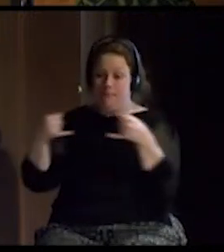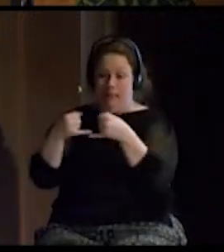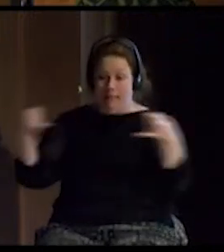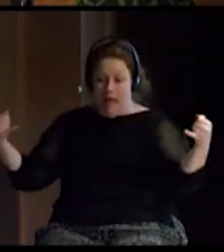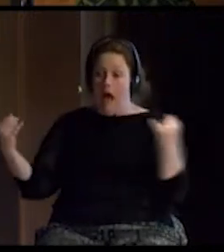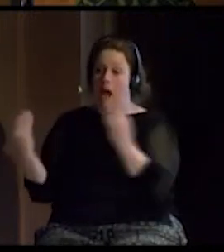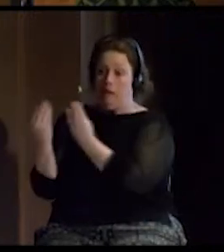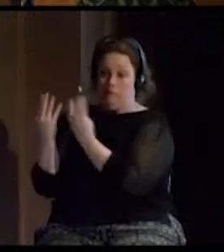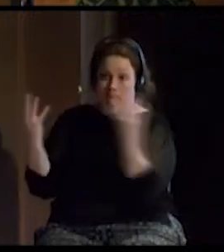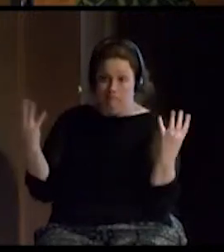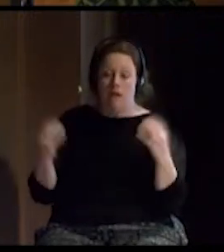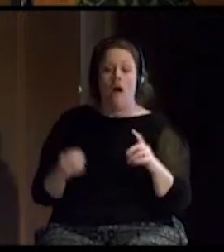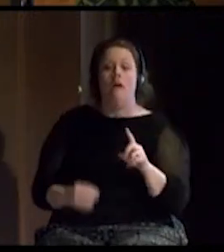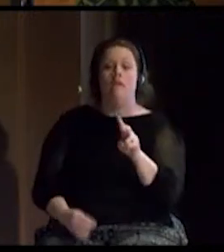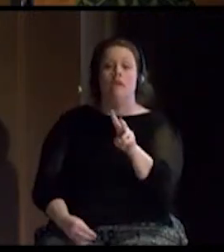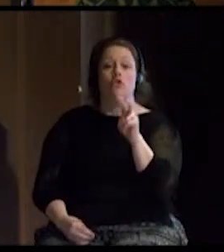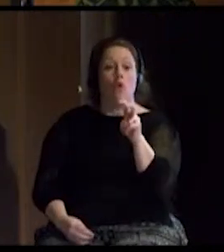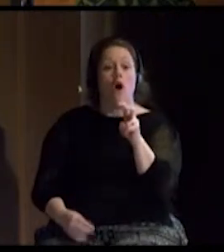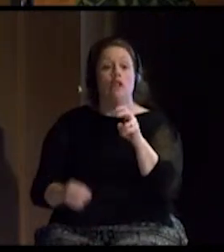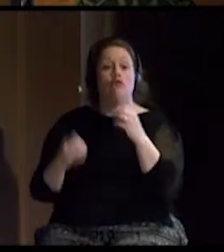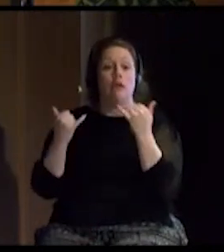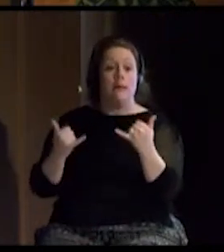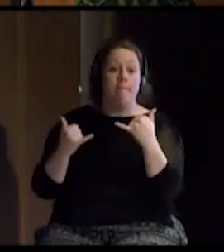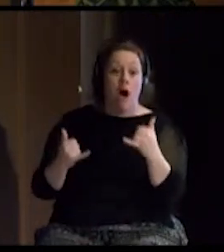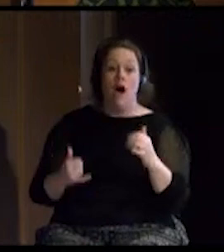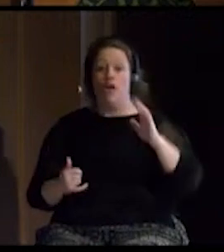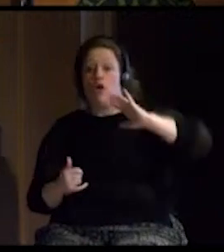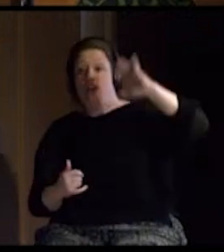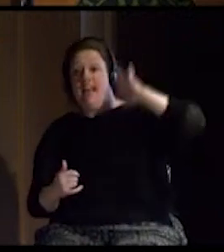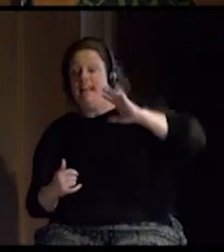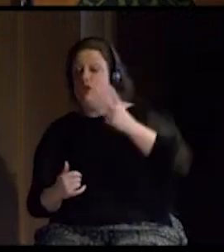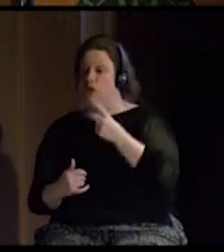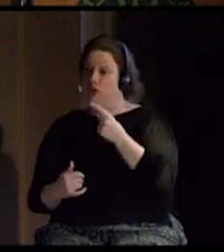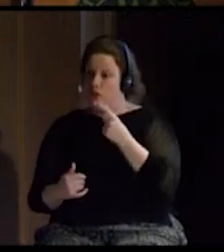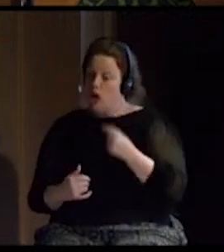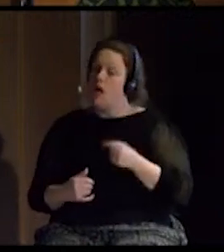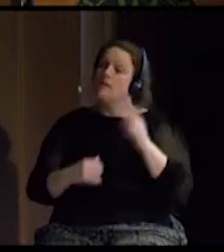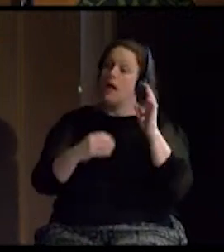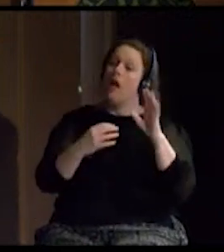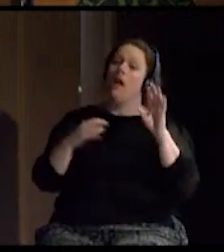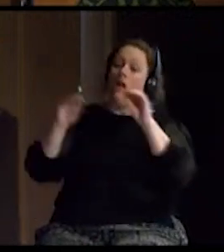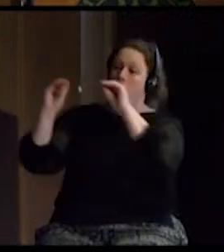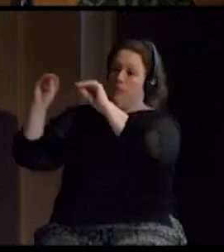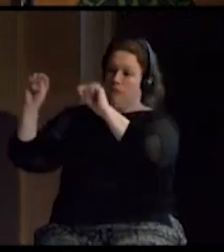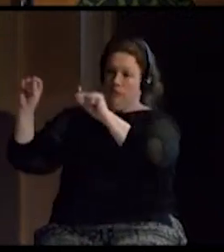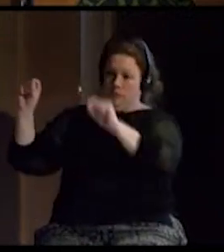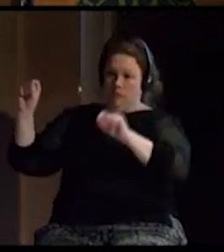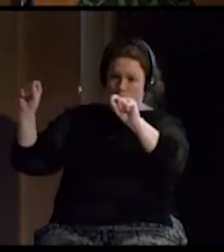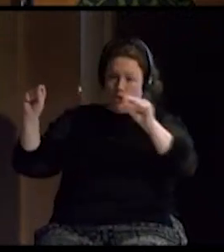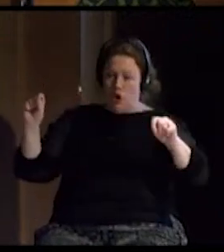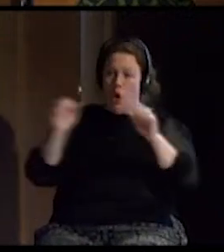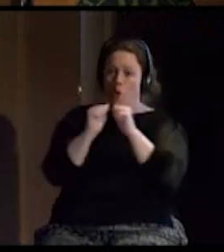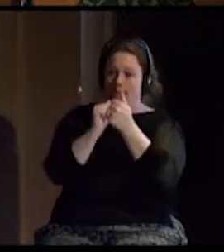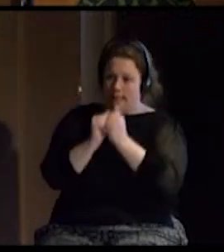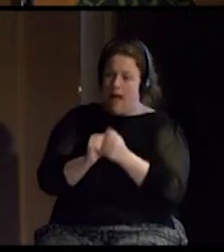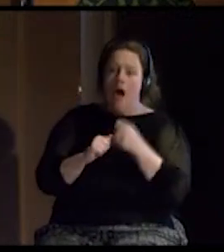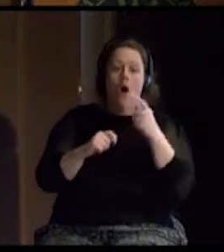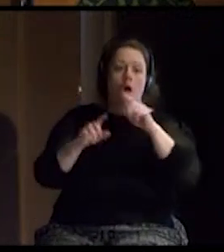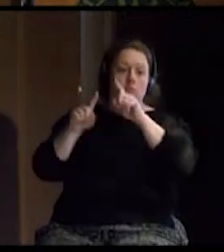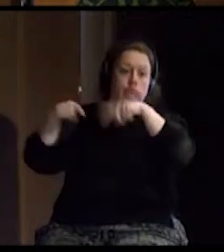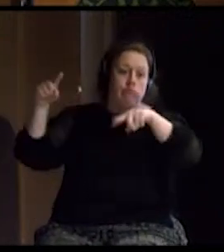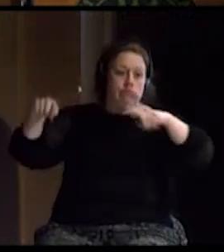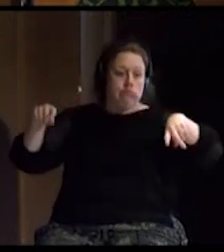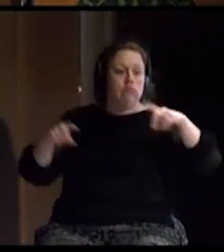200 modern and ancient dogs. And this essentially shows how these different genomes relate to each other using this